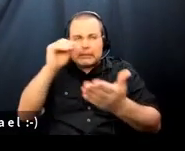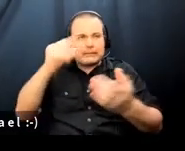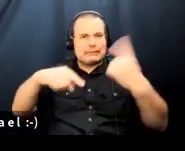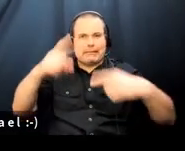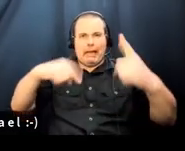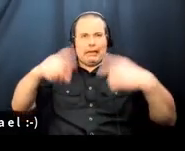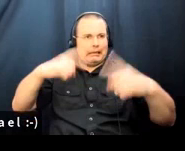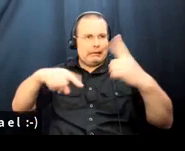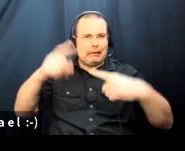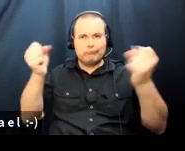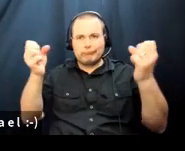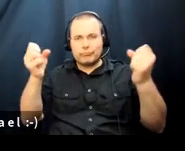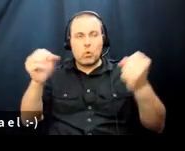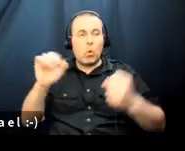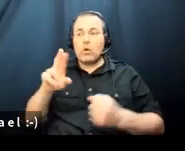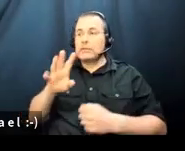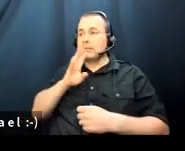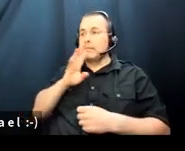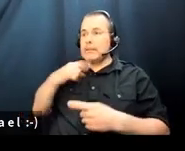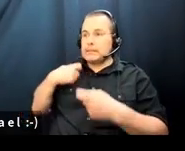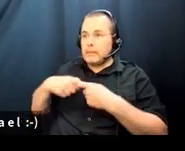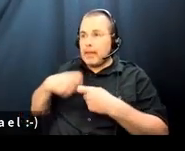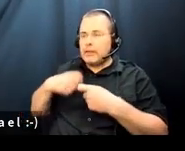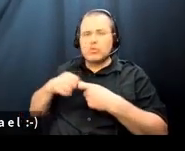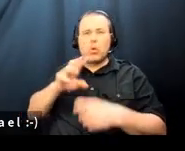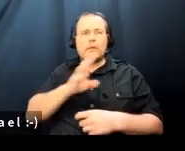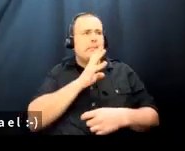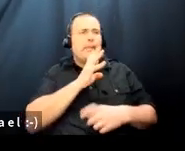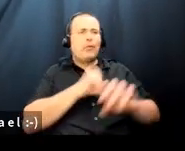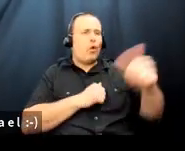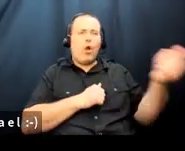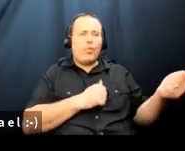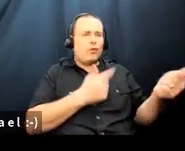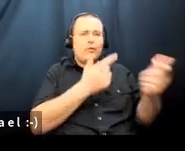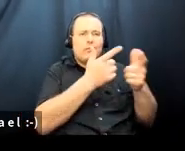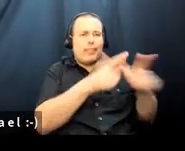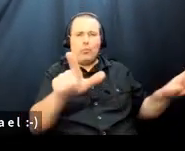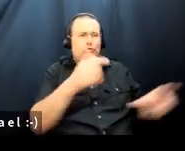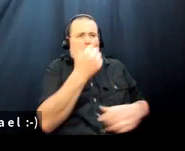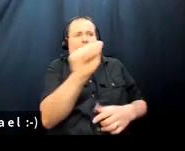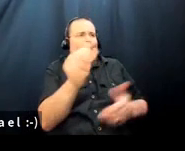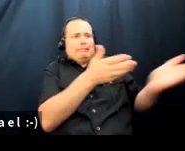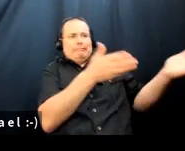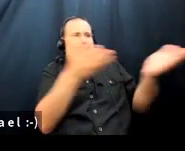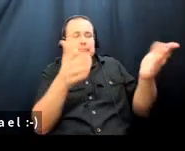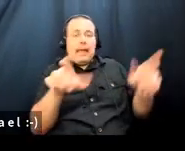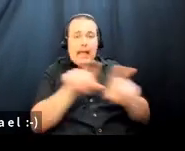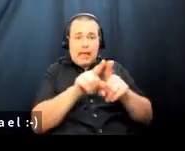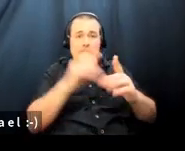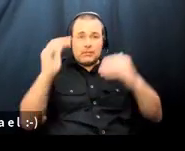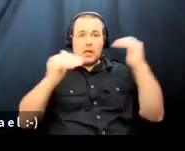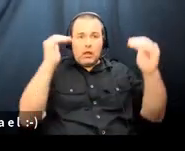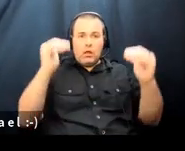or trying to learn to speak Spanish or speak any other language as an adult.